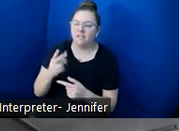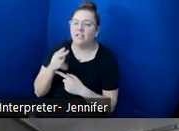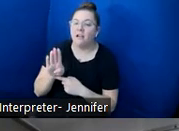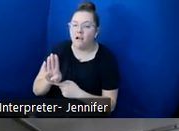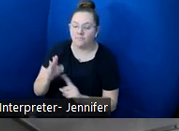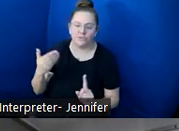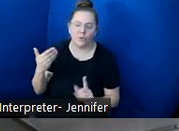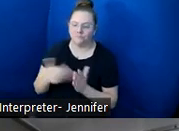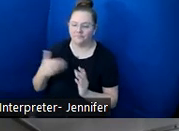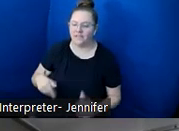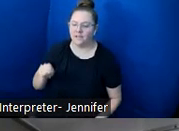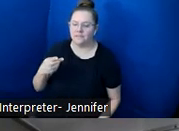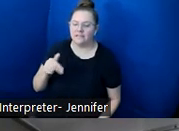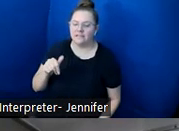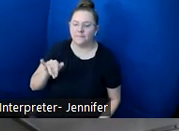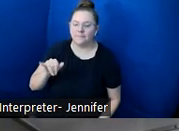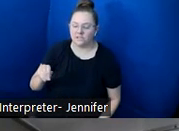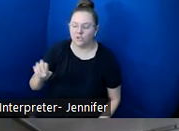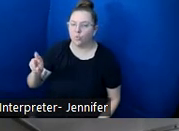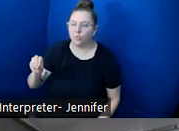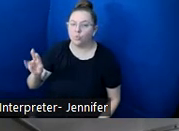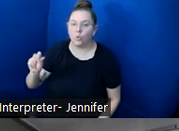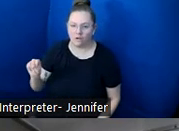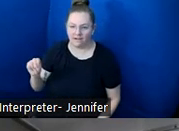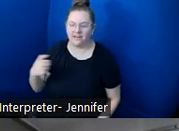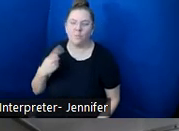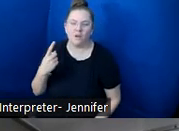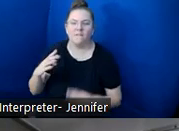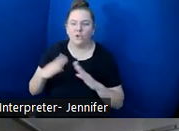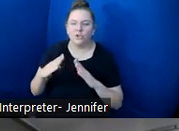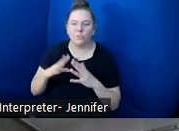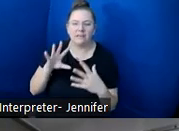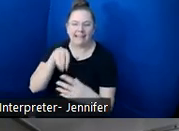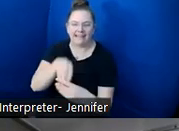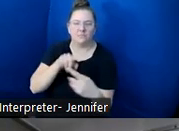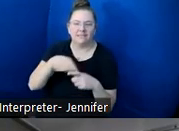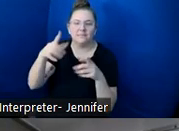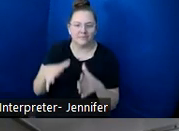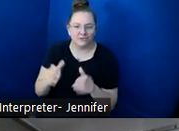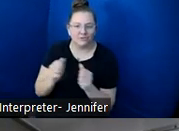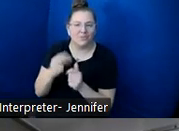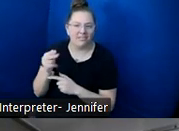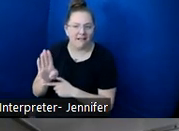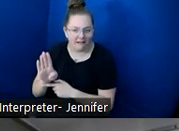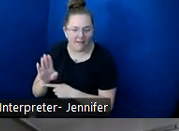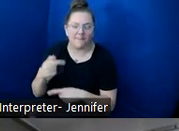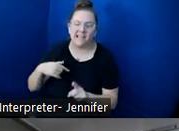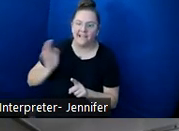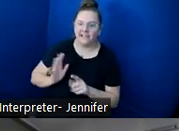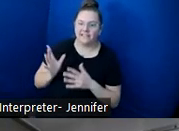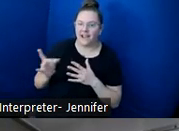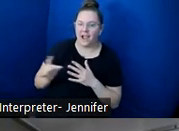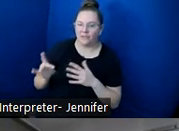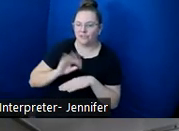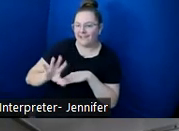name is Tabiso Rowan. I am one of the community engagement specialists with the hub. I was also an options counselor on the phones,